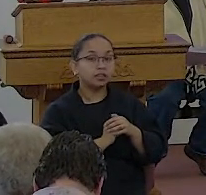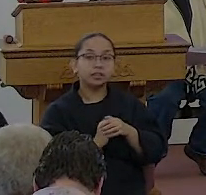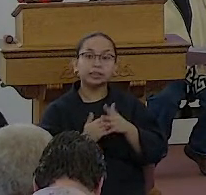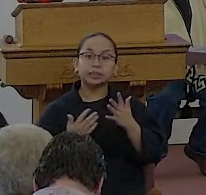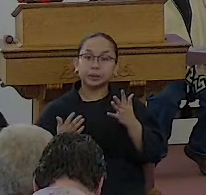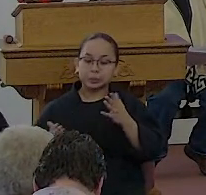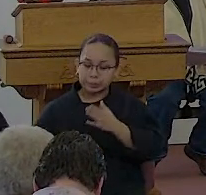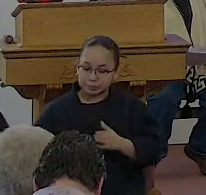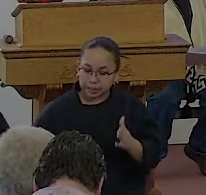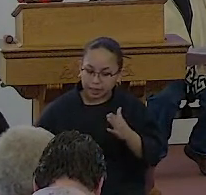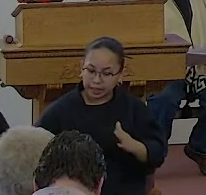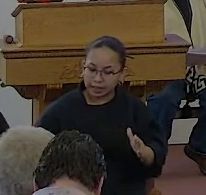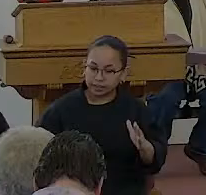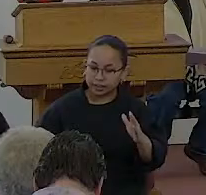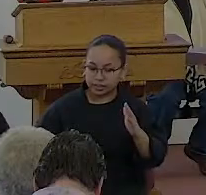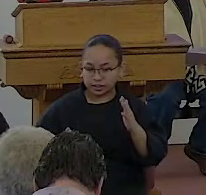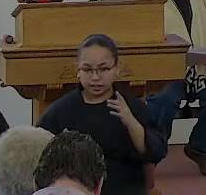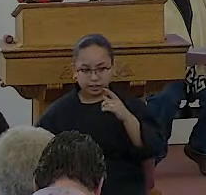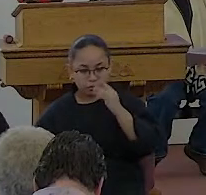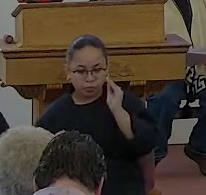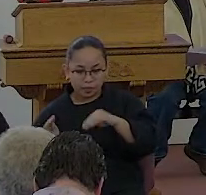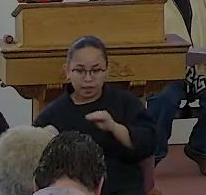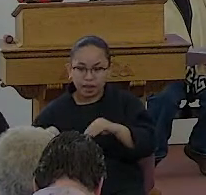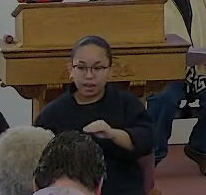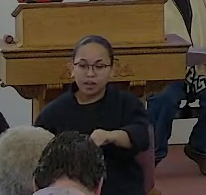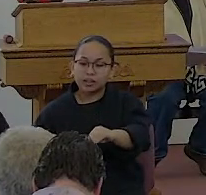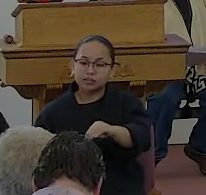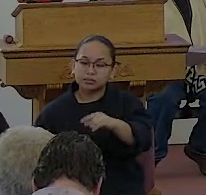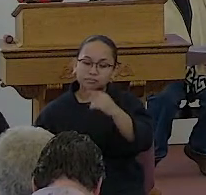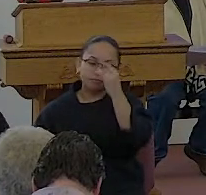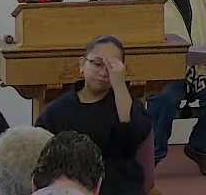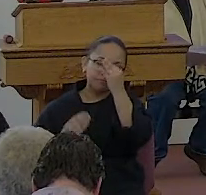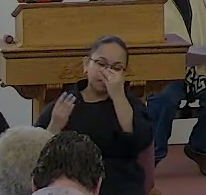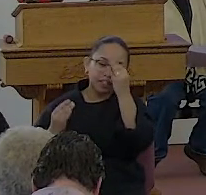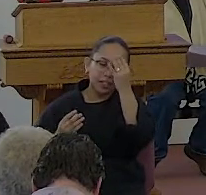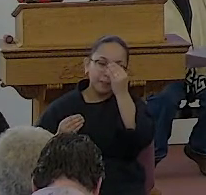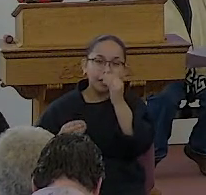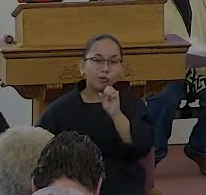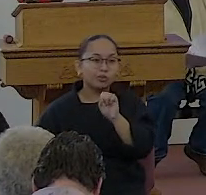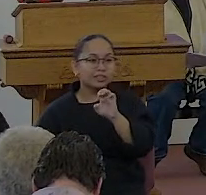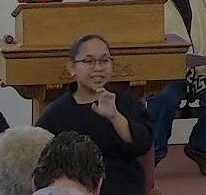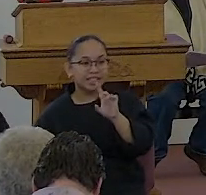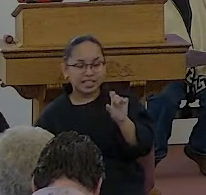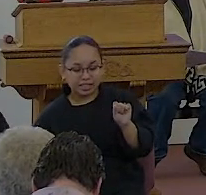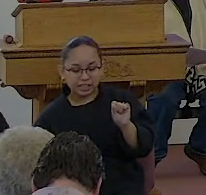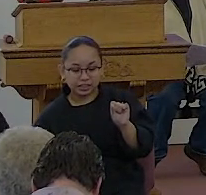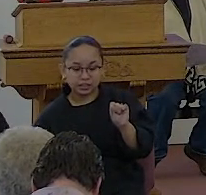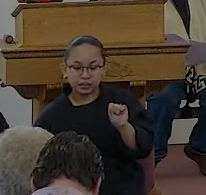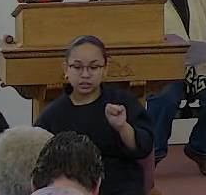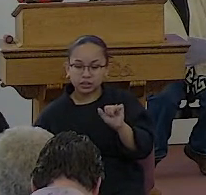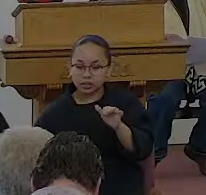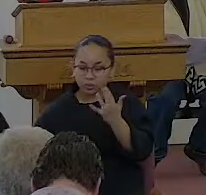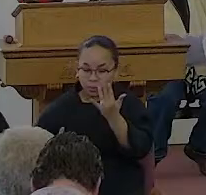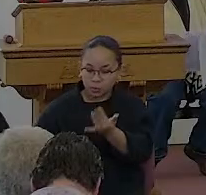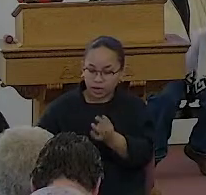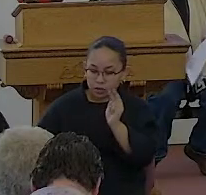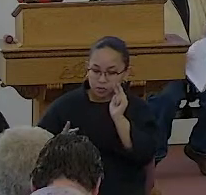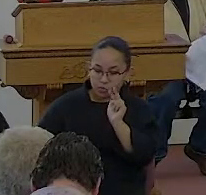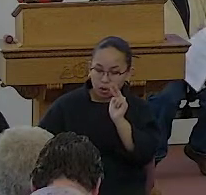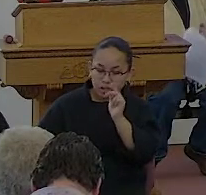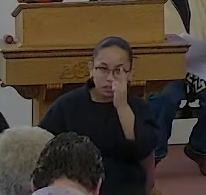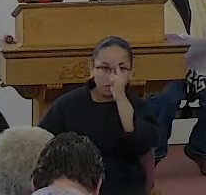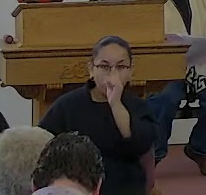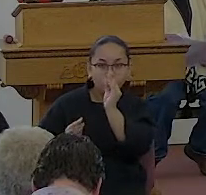gardens and thinking about the seeds, and we watch for the buds to open